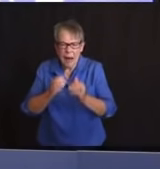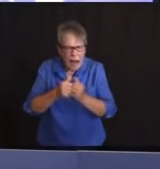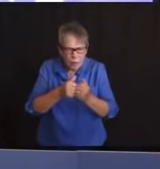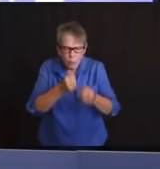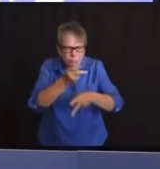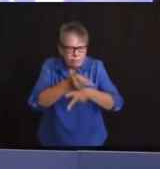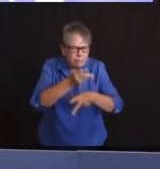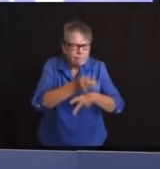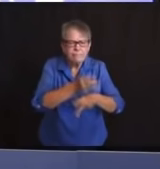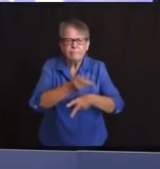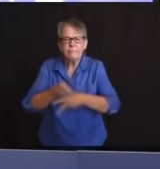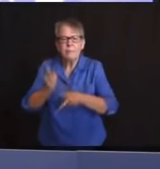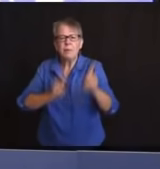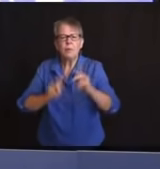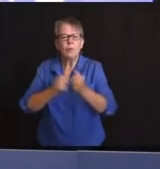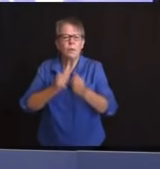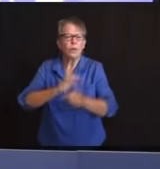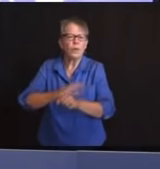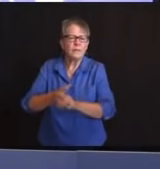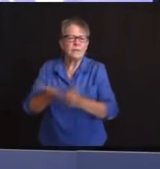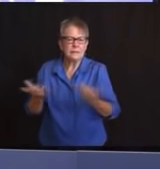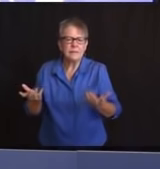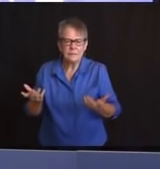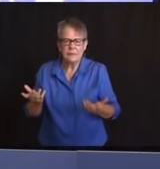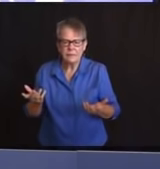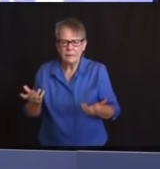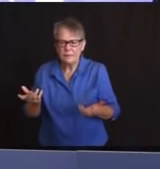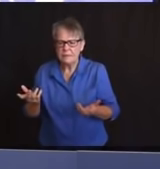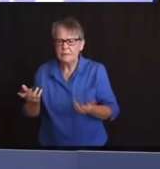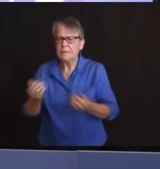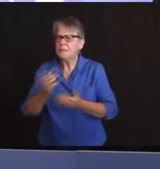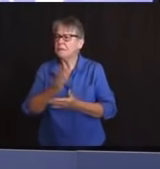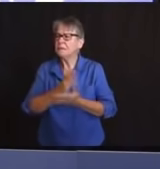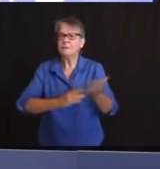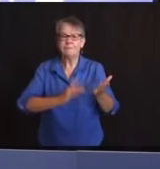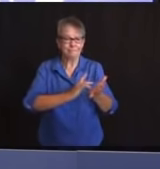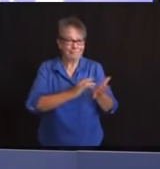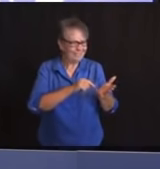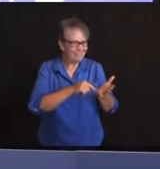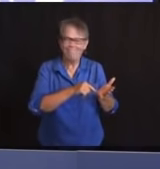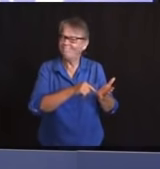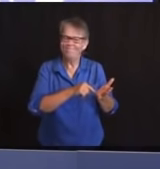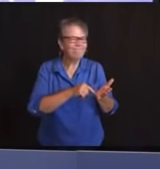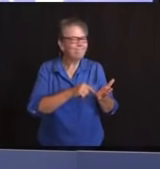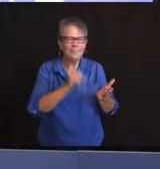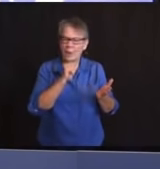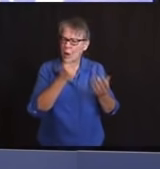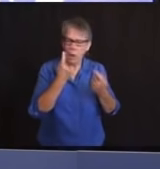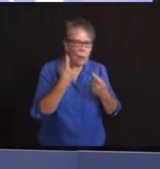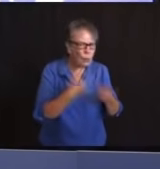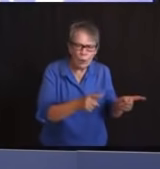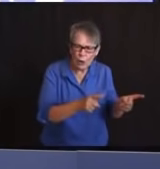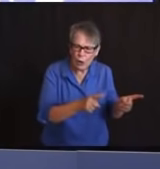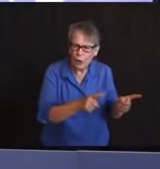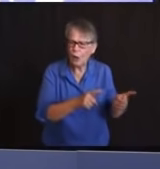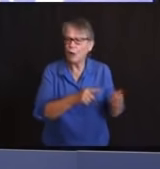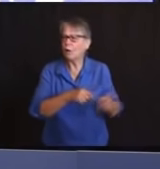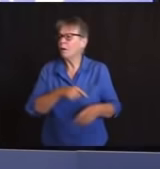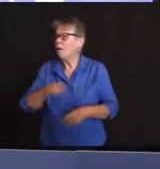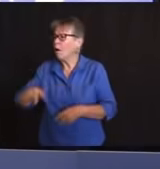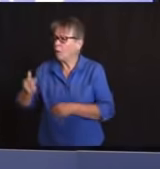like remdesivir, an antiviral drug that is found to shorten hospital stays. Additionally, the